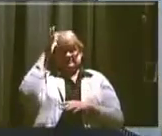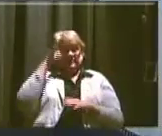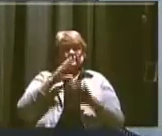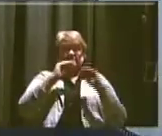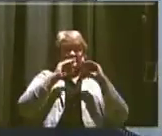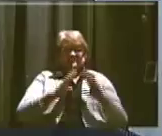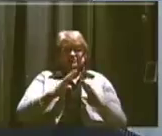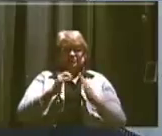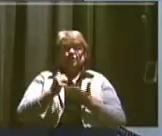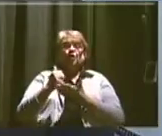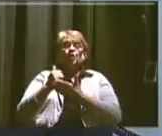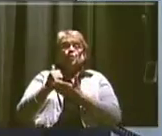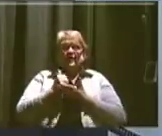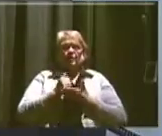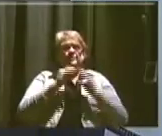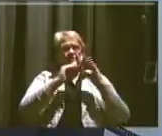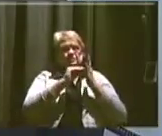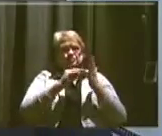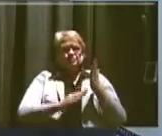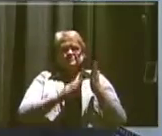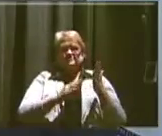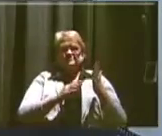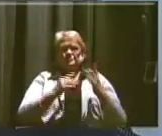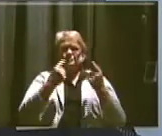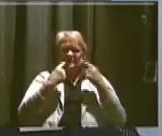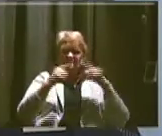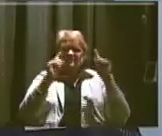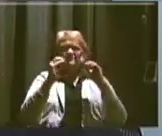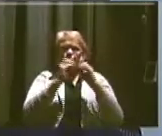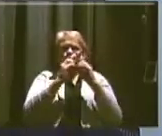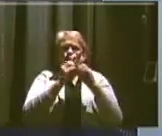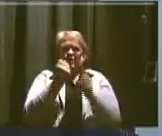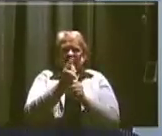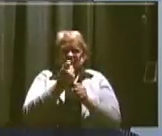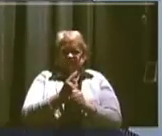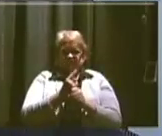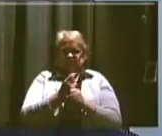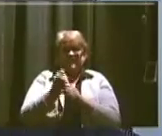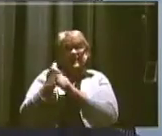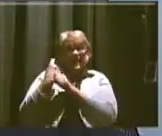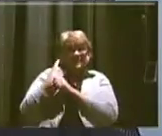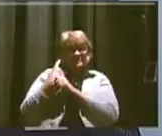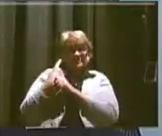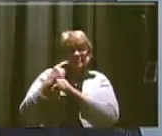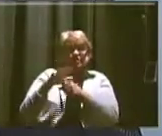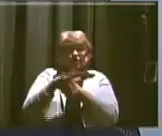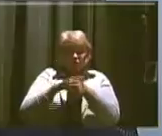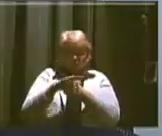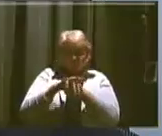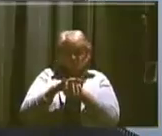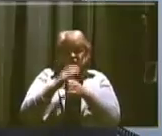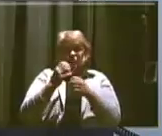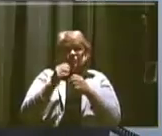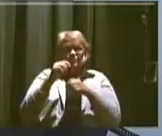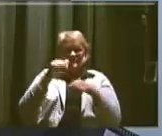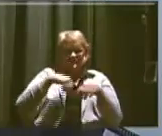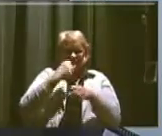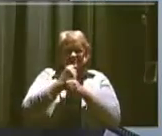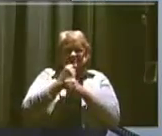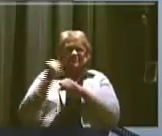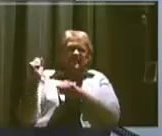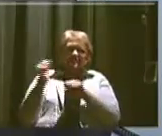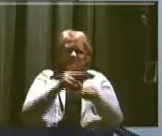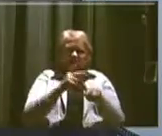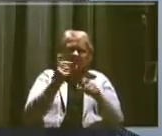take best in nation this year. I'd like to express my gratitude to Mr. Tim Baker for his teacher